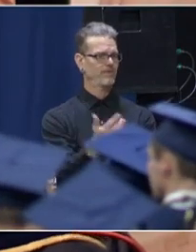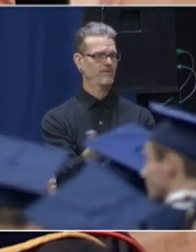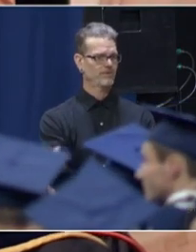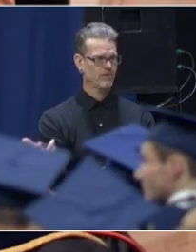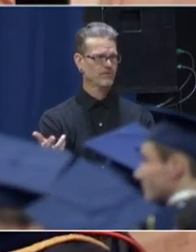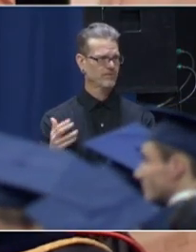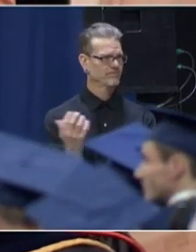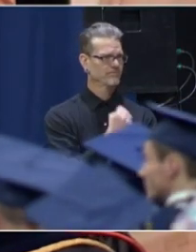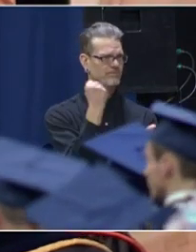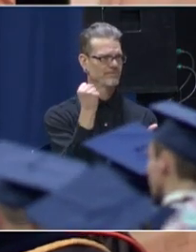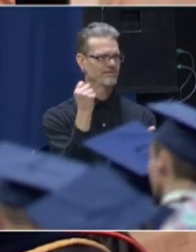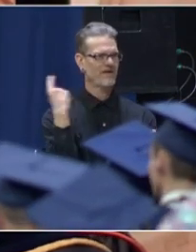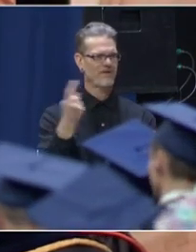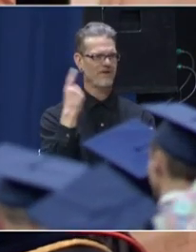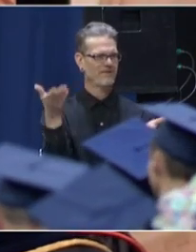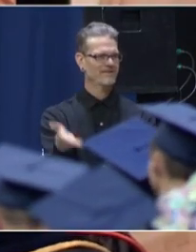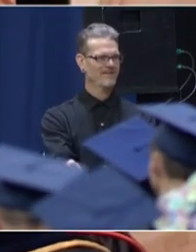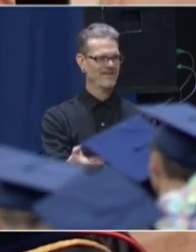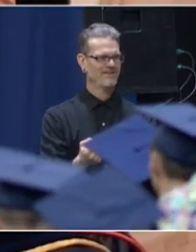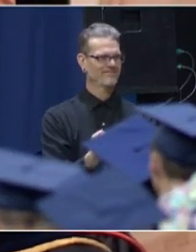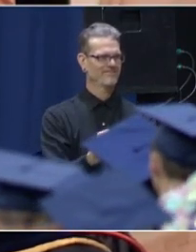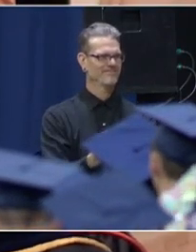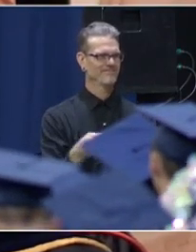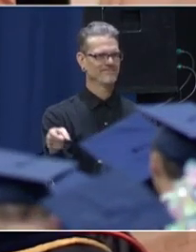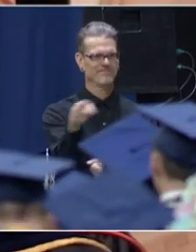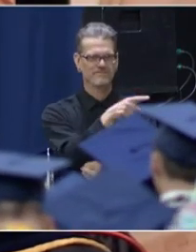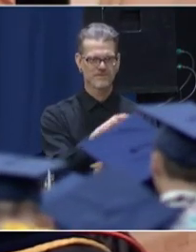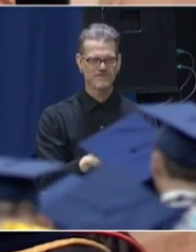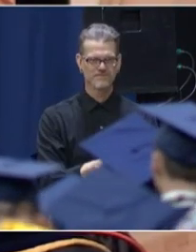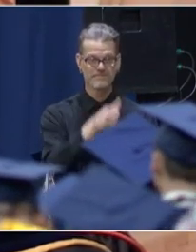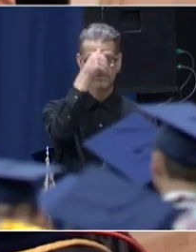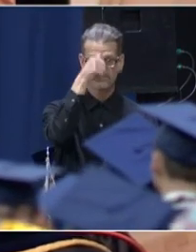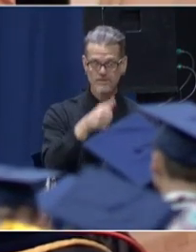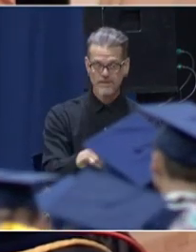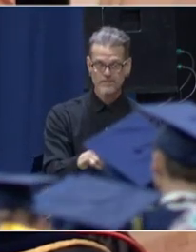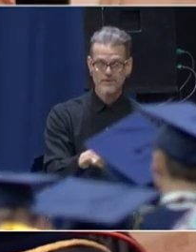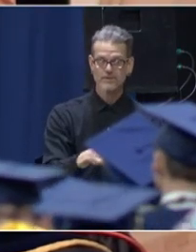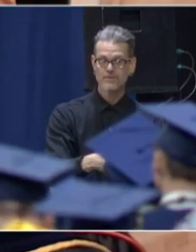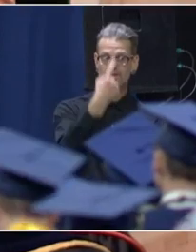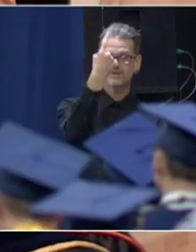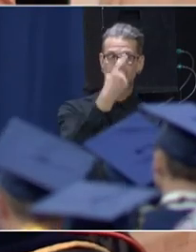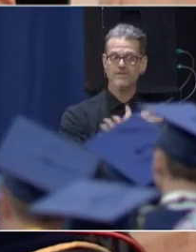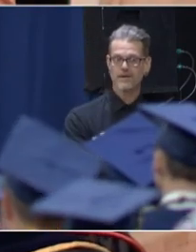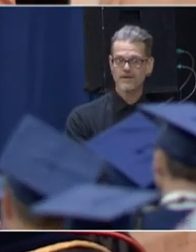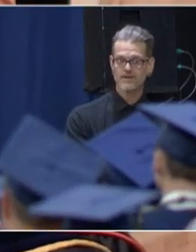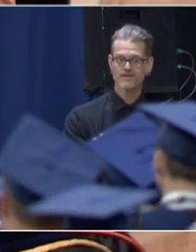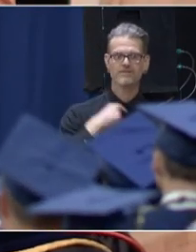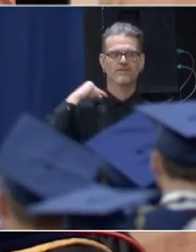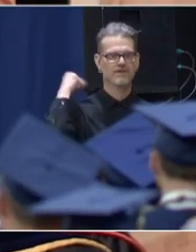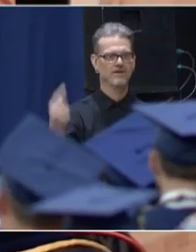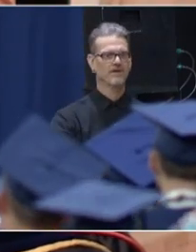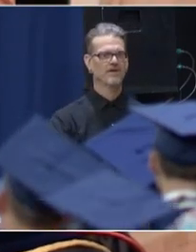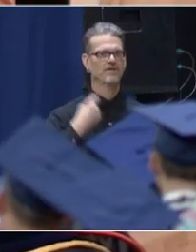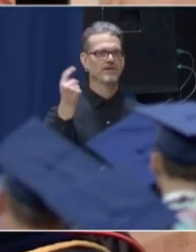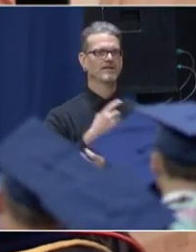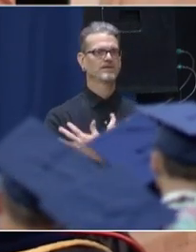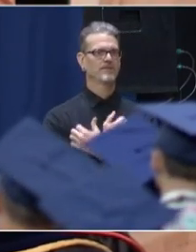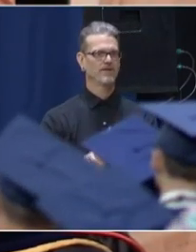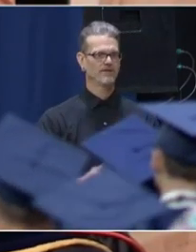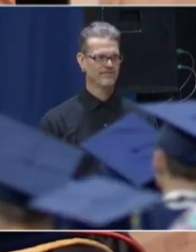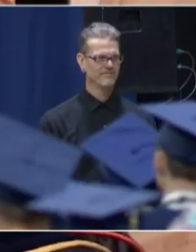that will always be there for you. Don't forget, once a bear, always a